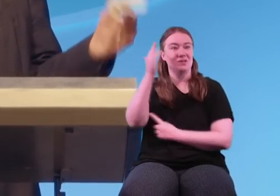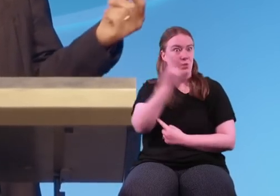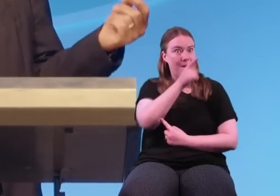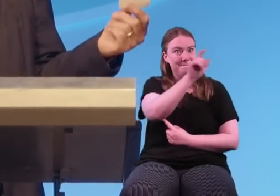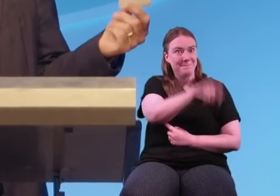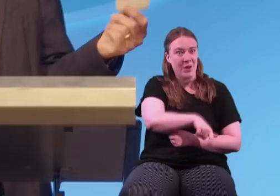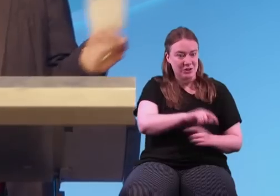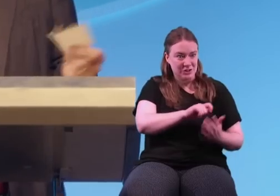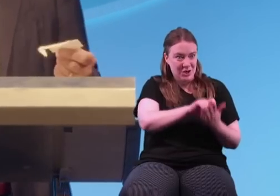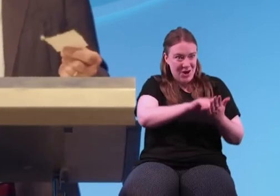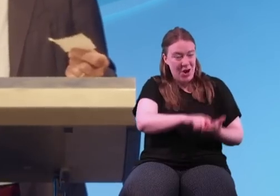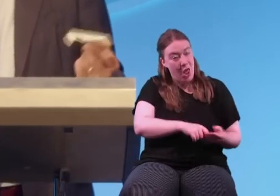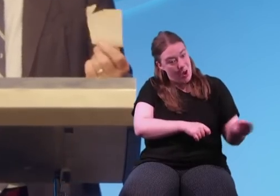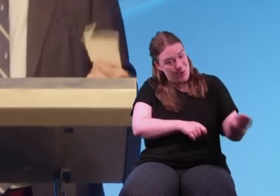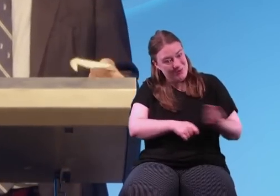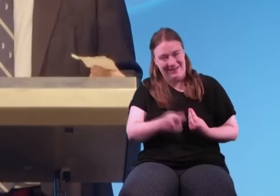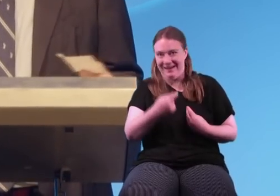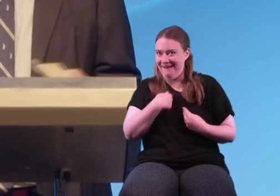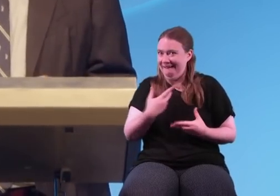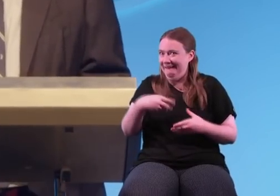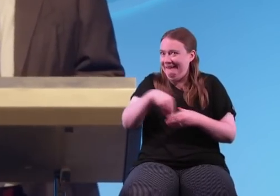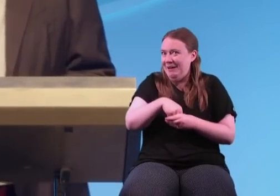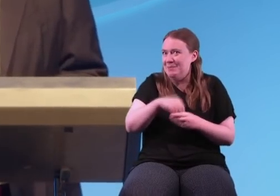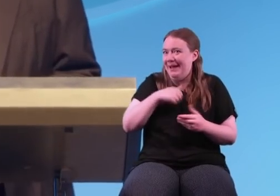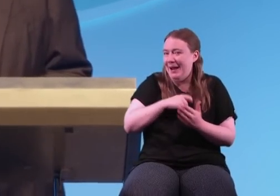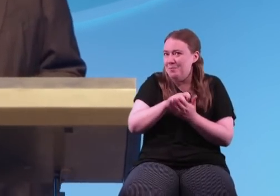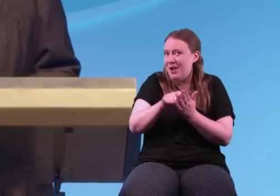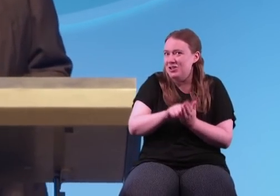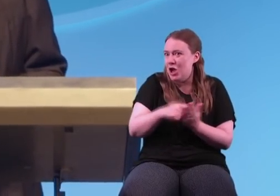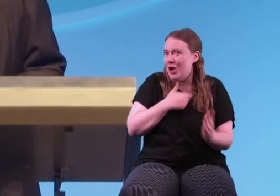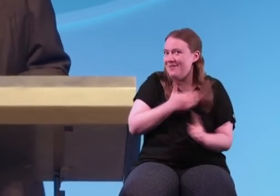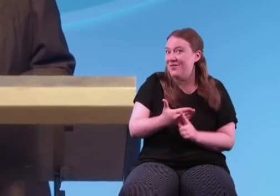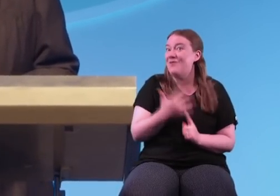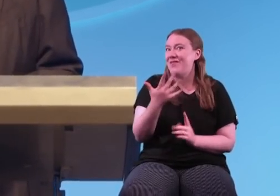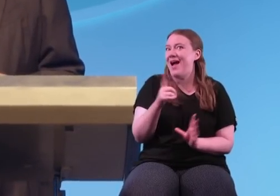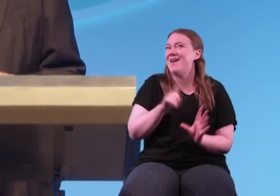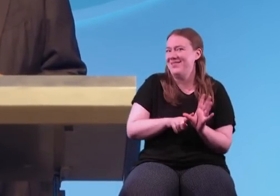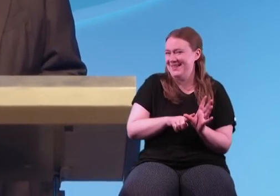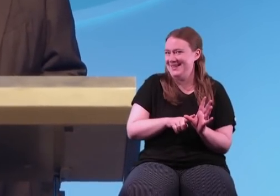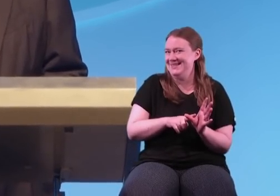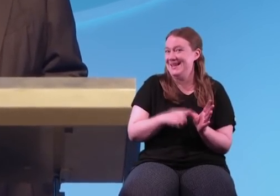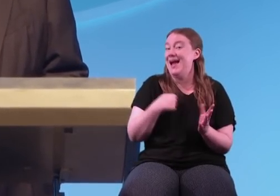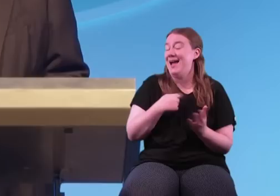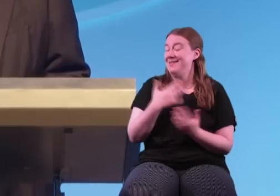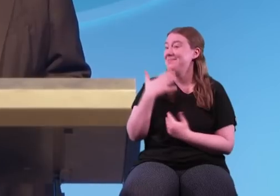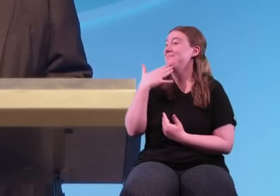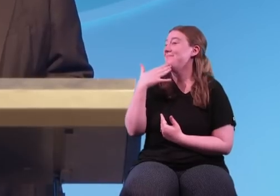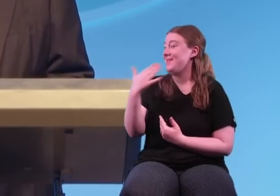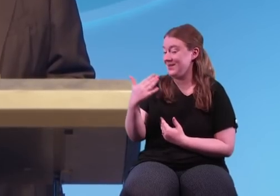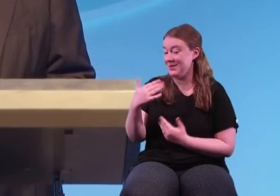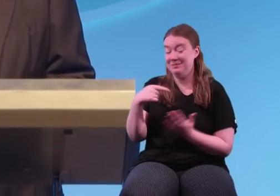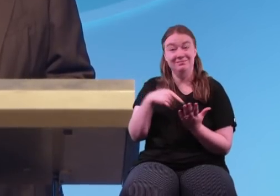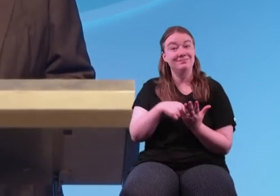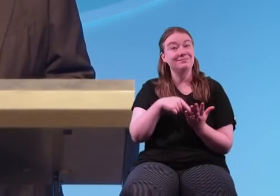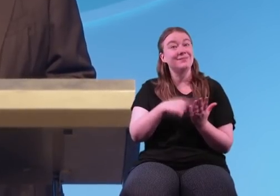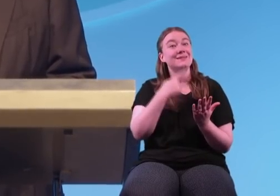me, which I've had in my journal for the last 5 years. And I'd like to thank you for it. It says, this